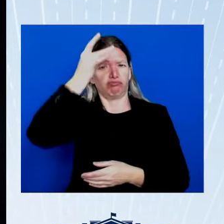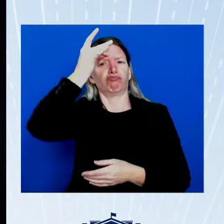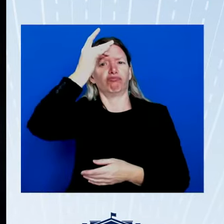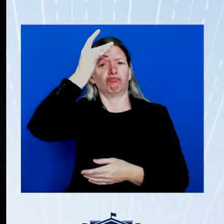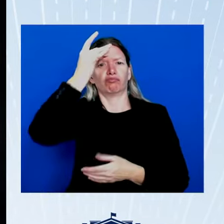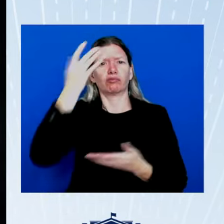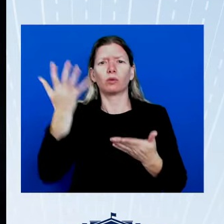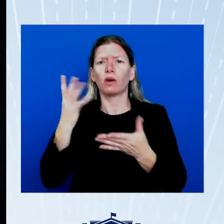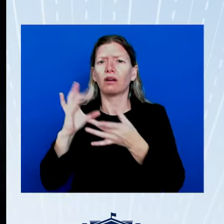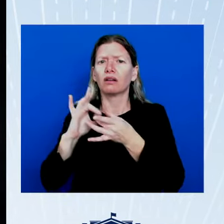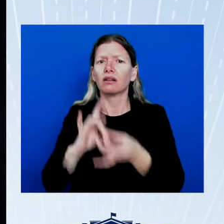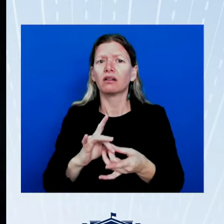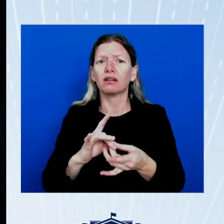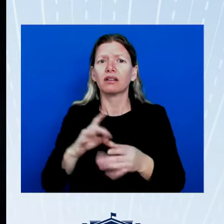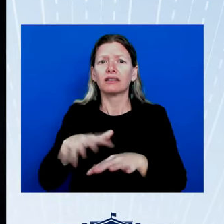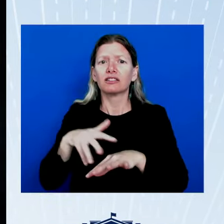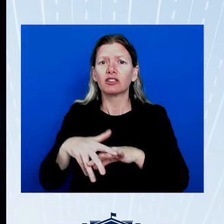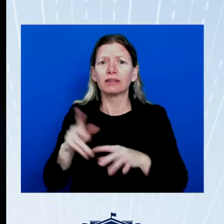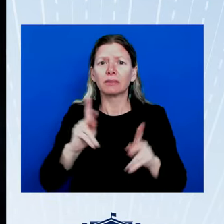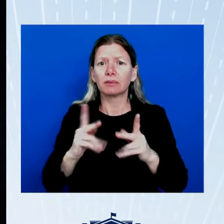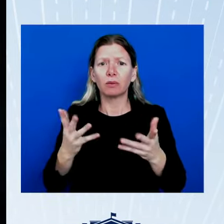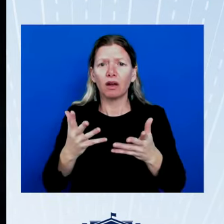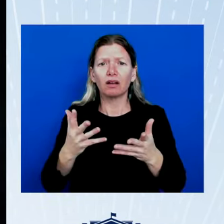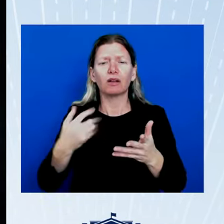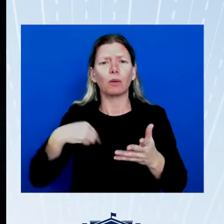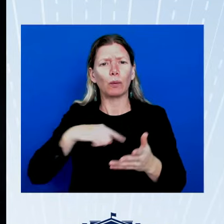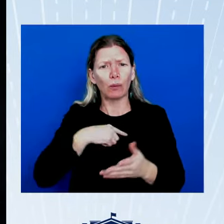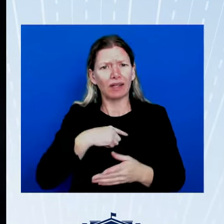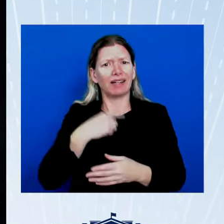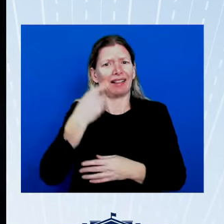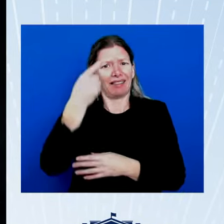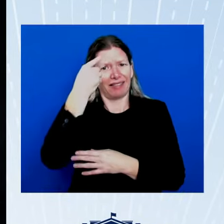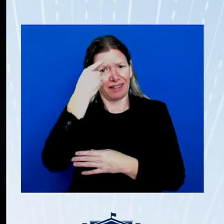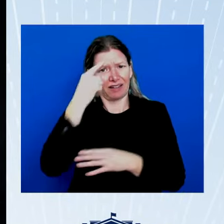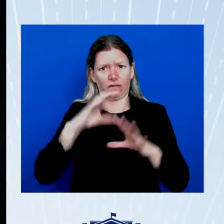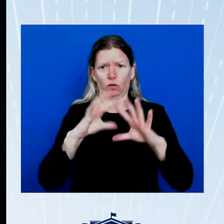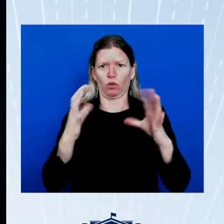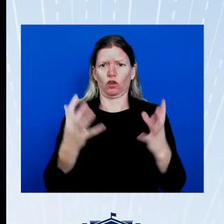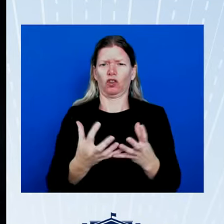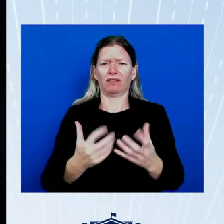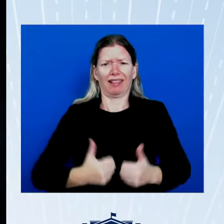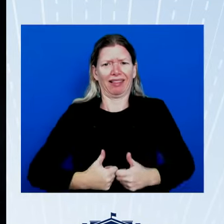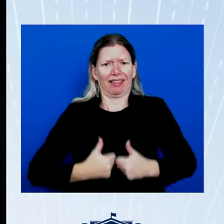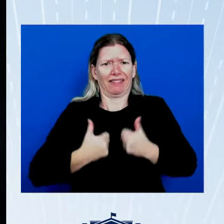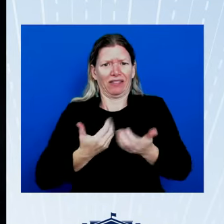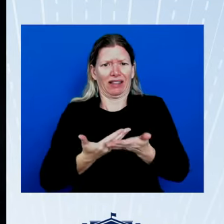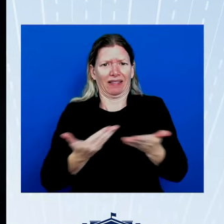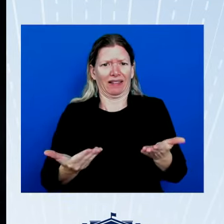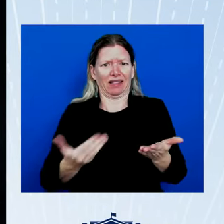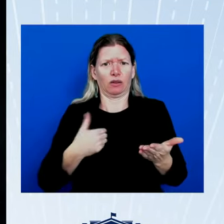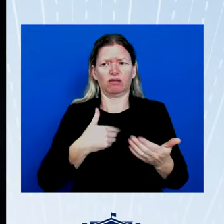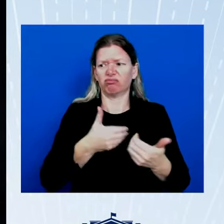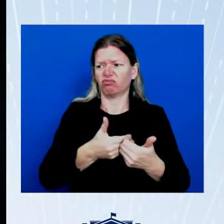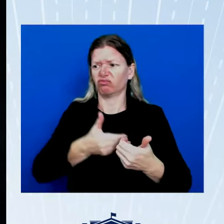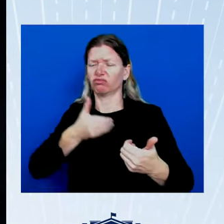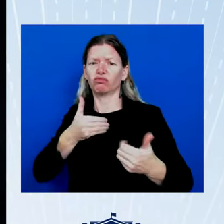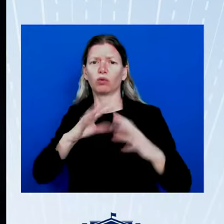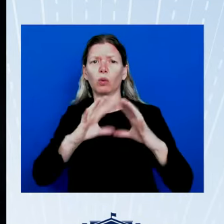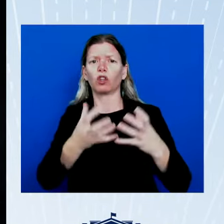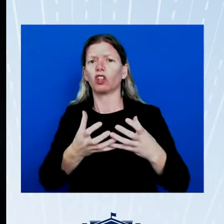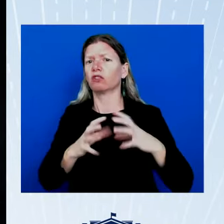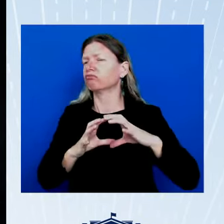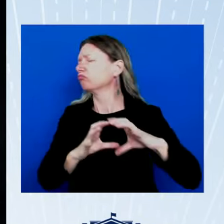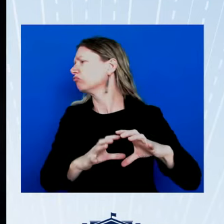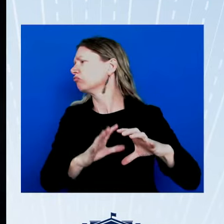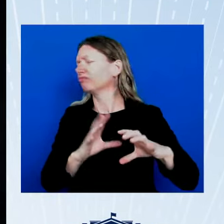it. When you see someone or something as a living being, the relationship changes." And I think that